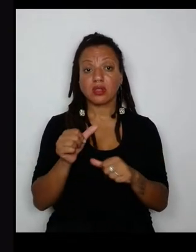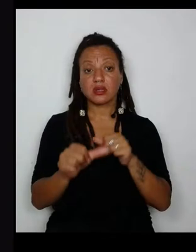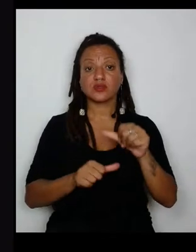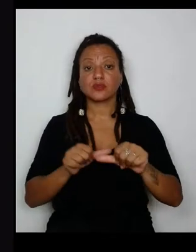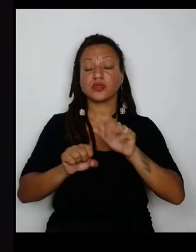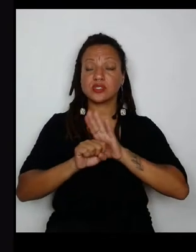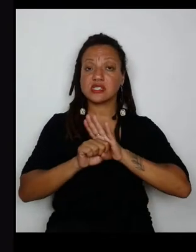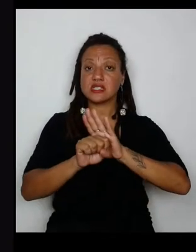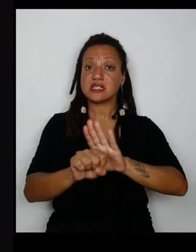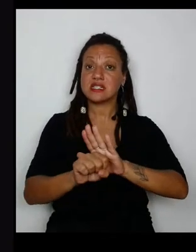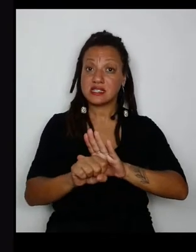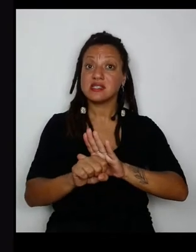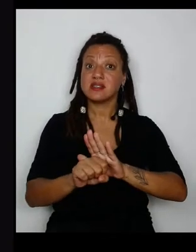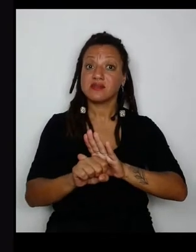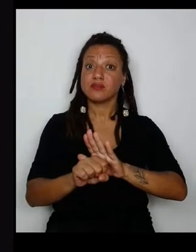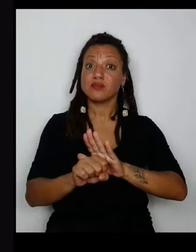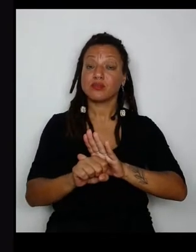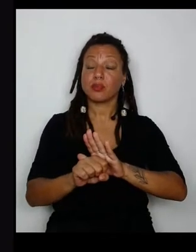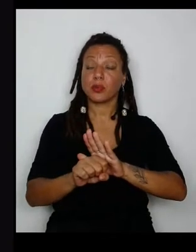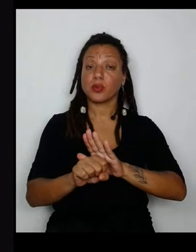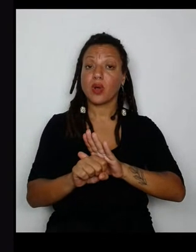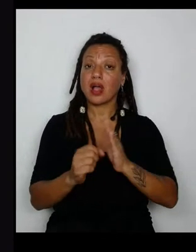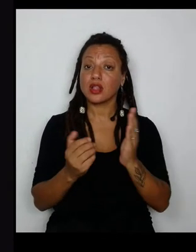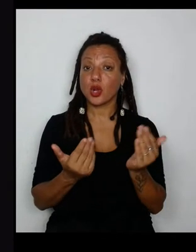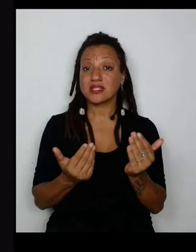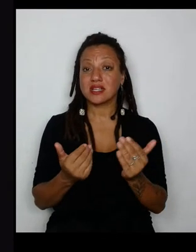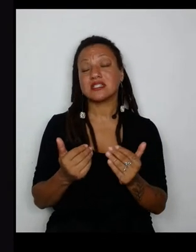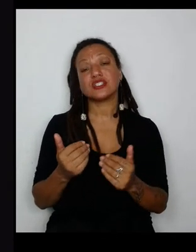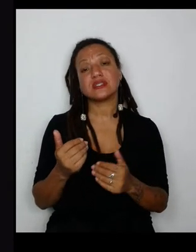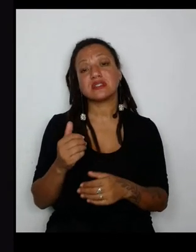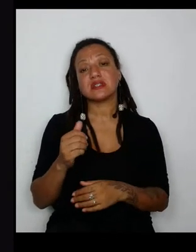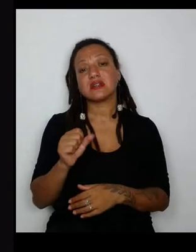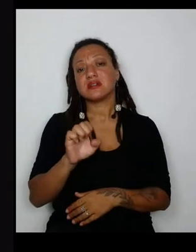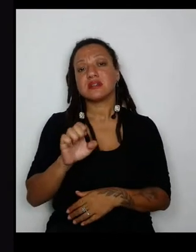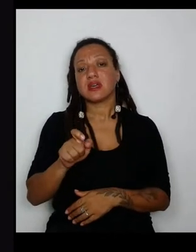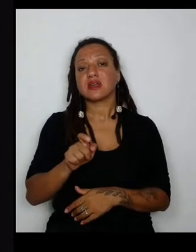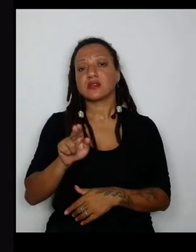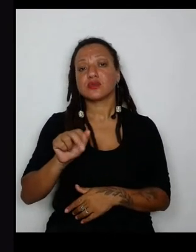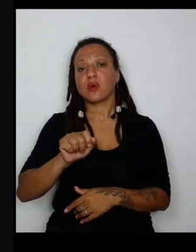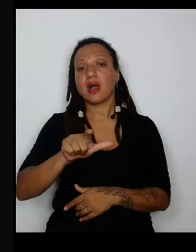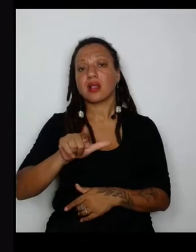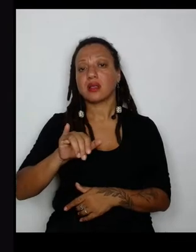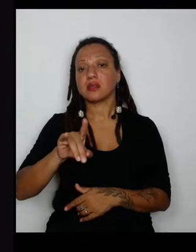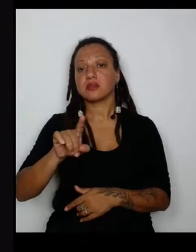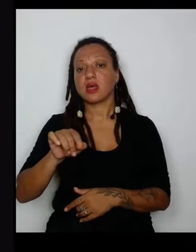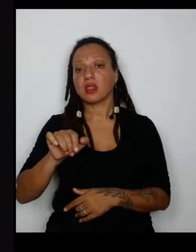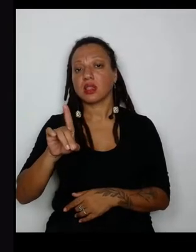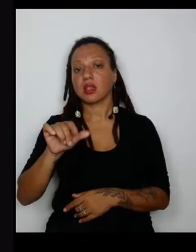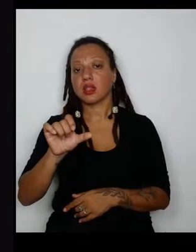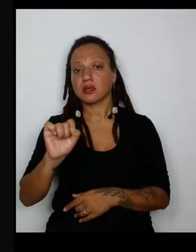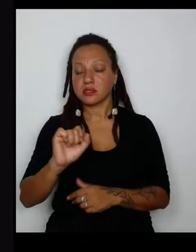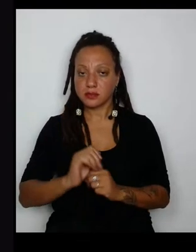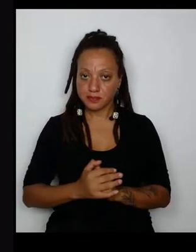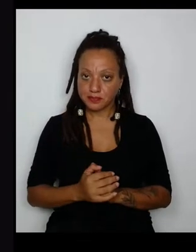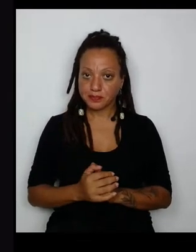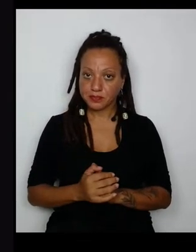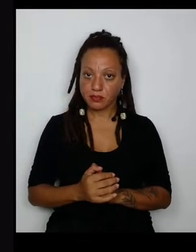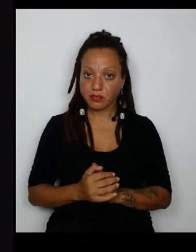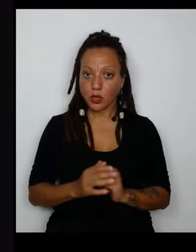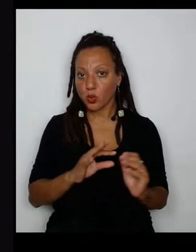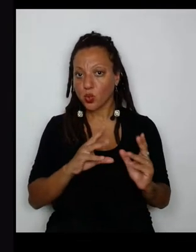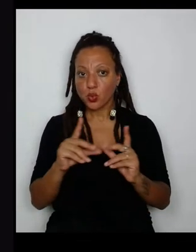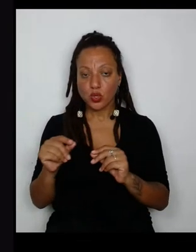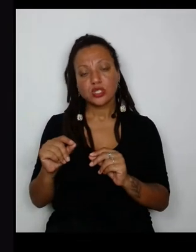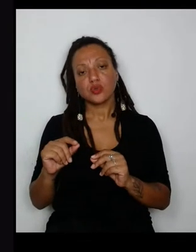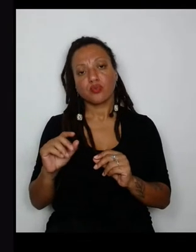authenticity due to his life in the islands new zealand-based samoan artist tyler vyal's